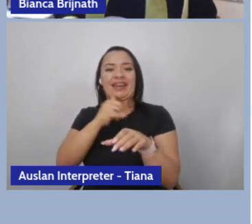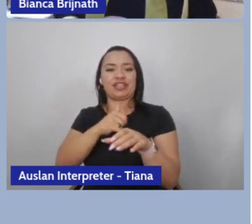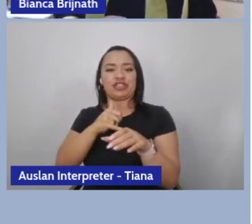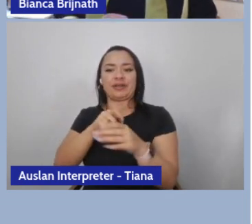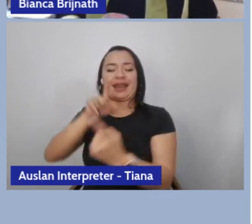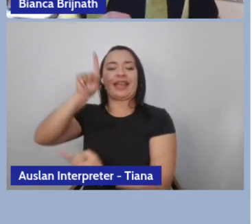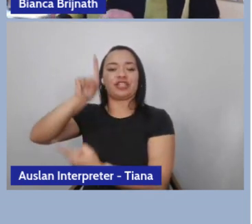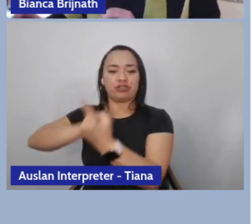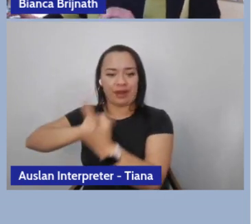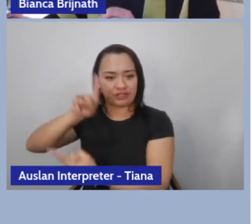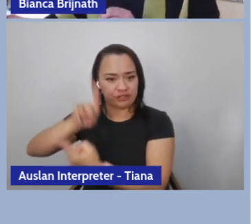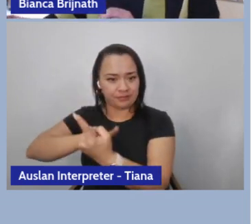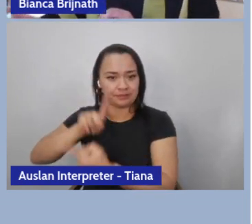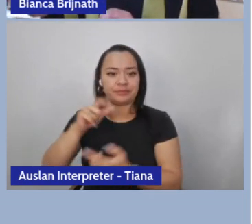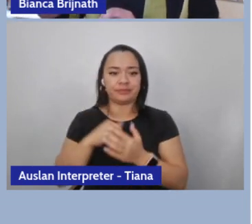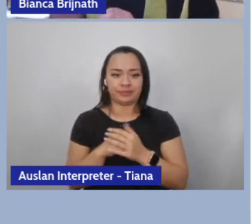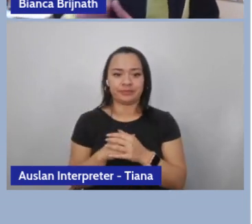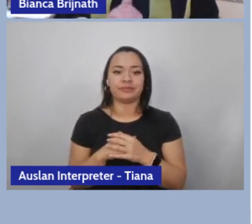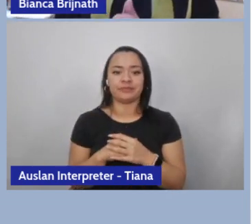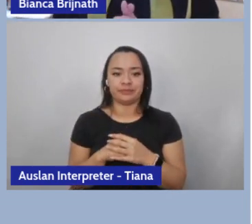interpreter themselves.